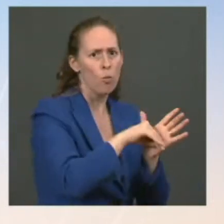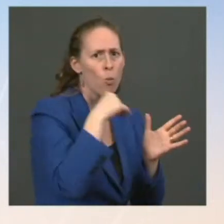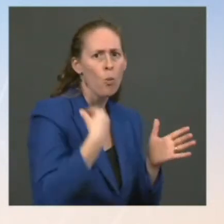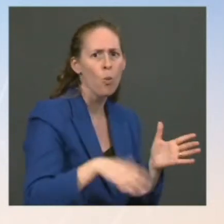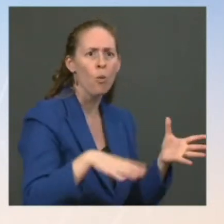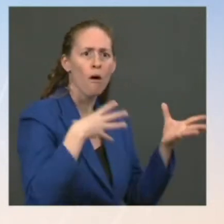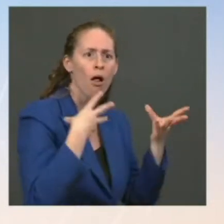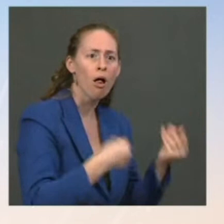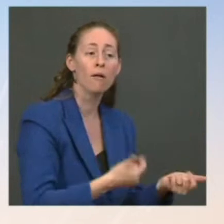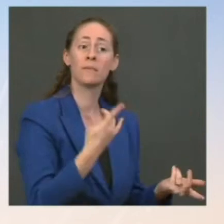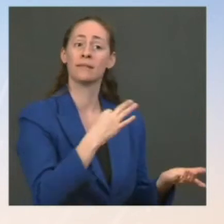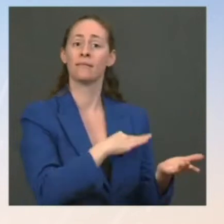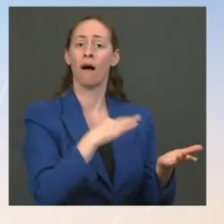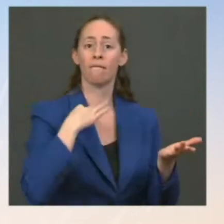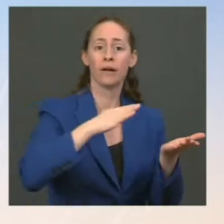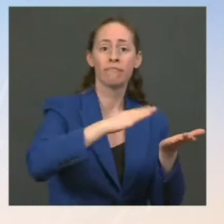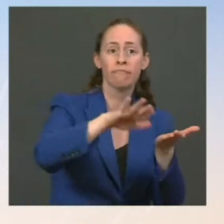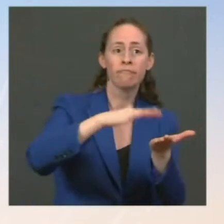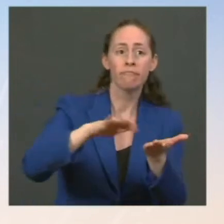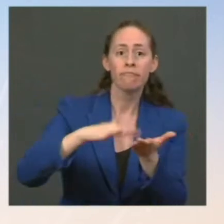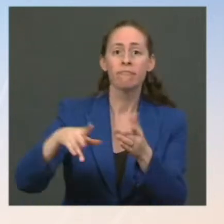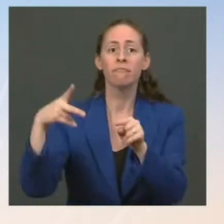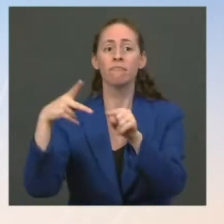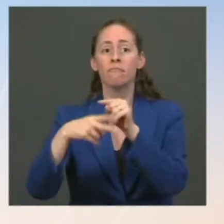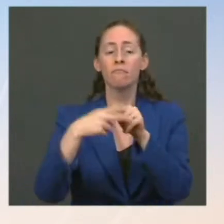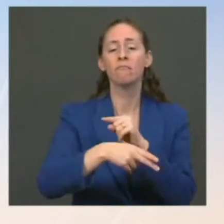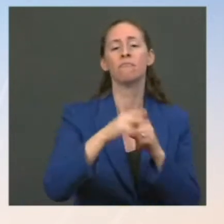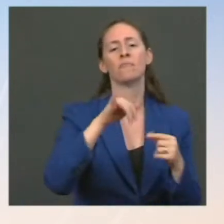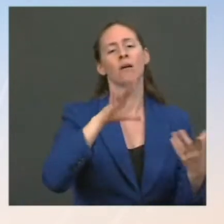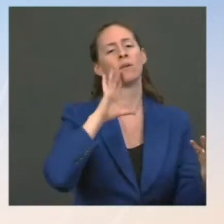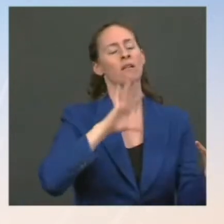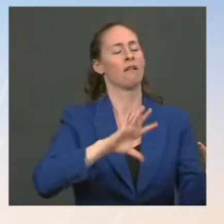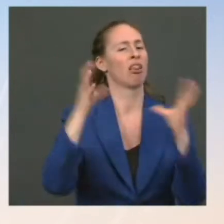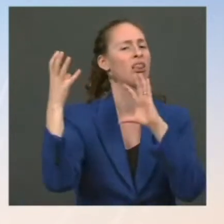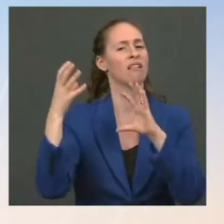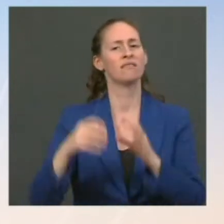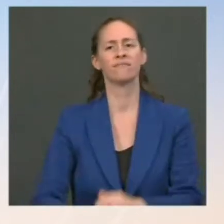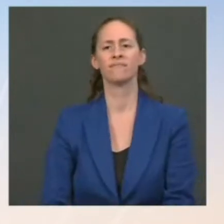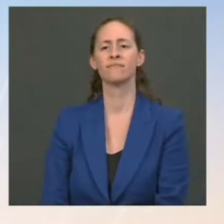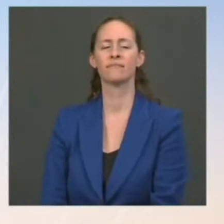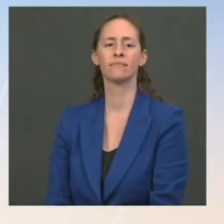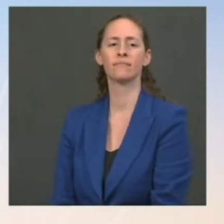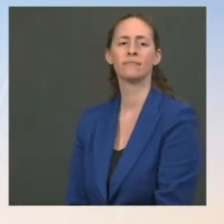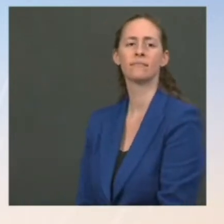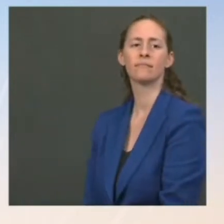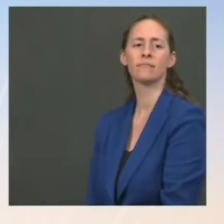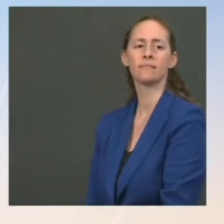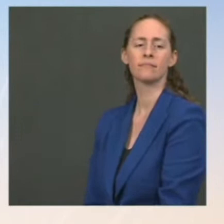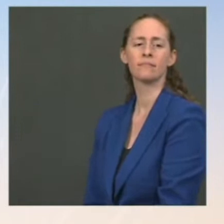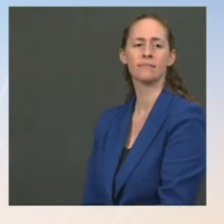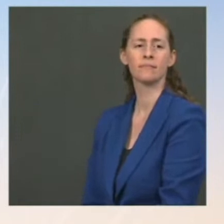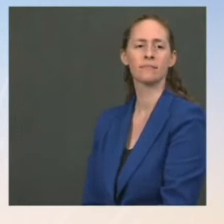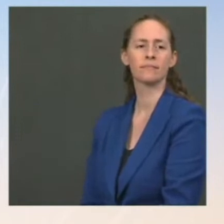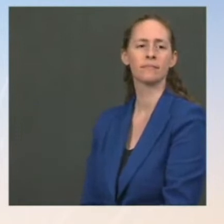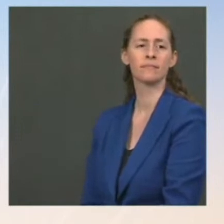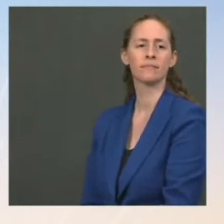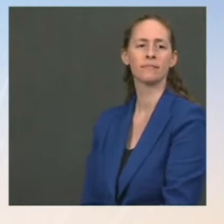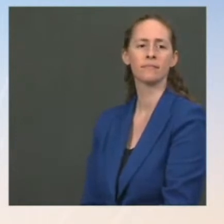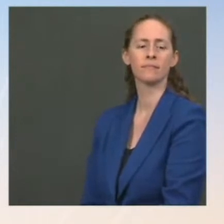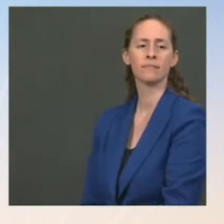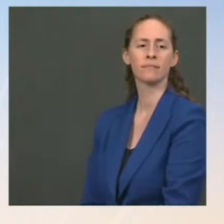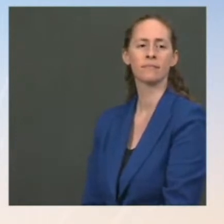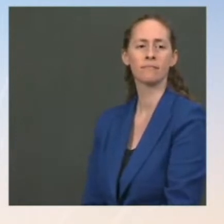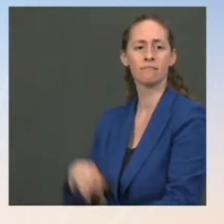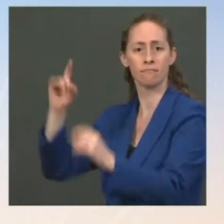range of agencies. That's not a positive thing, obviously. Go ahead. Thank you, Jen. President Biden mentioned that this evening he'd be meeting